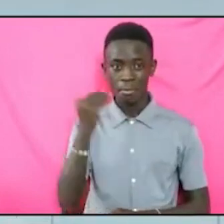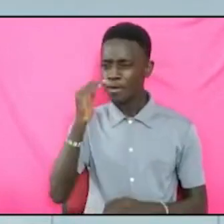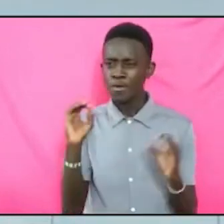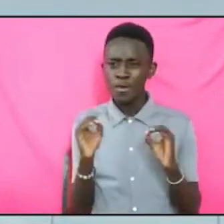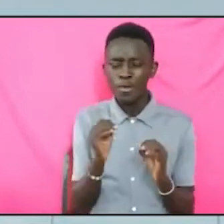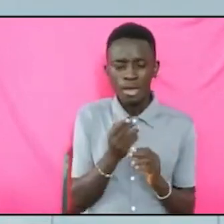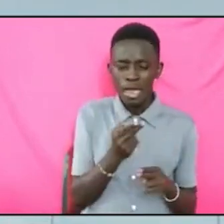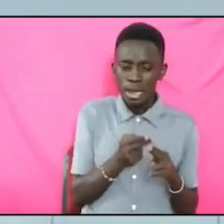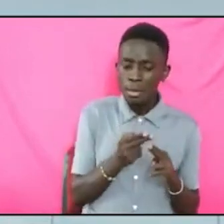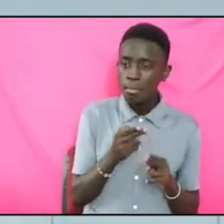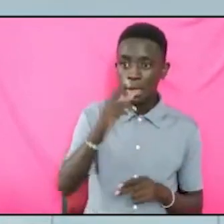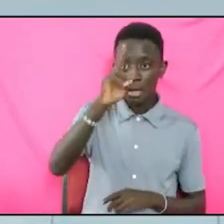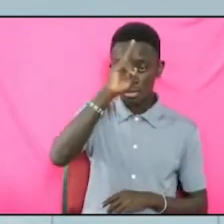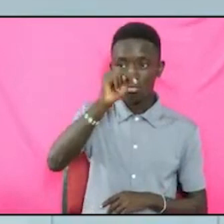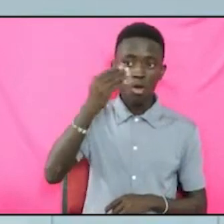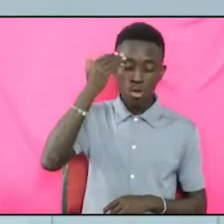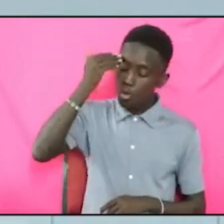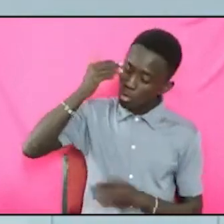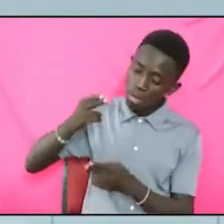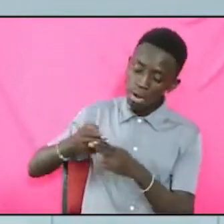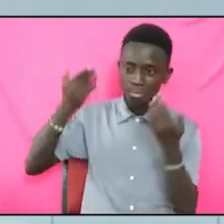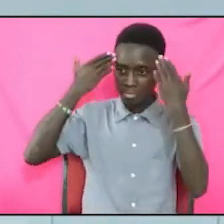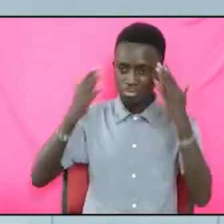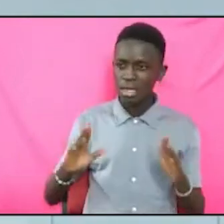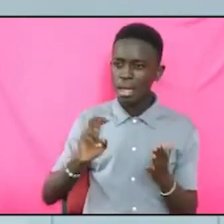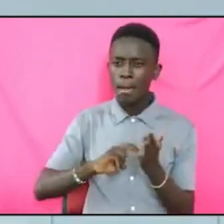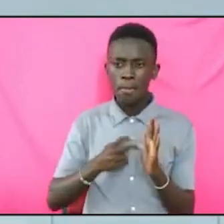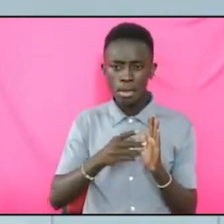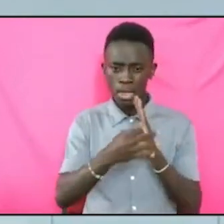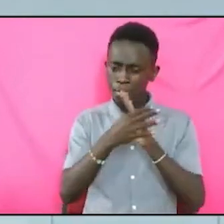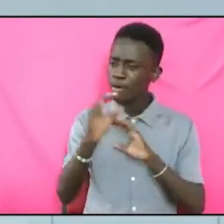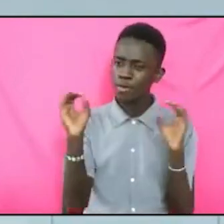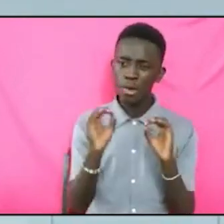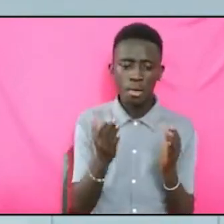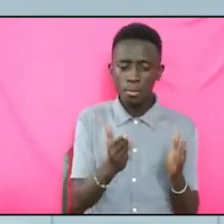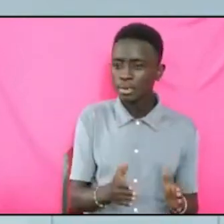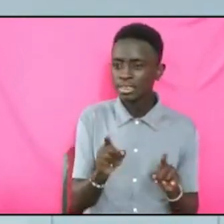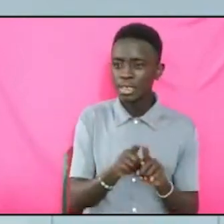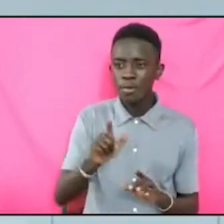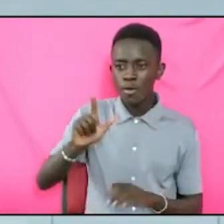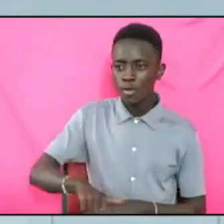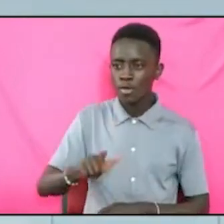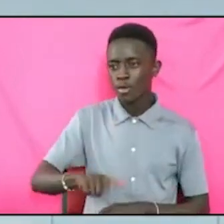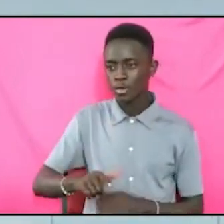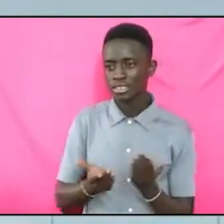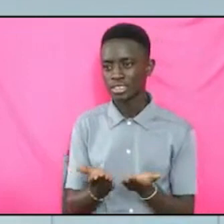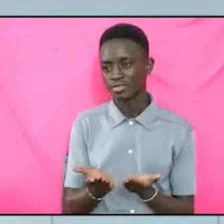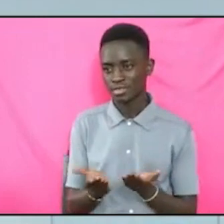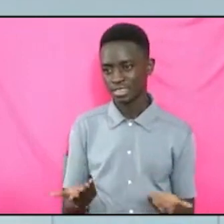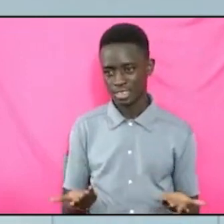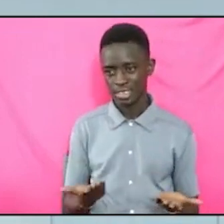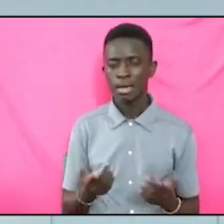name. She had no popularity. She was a mere servant girl. But she knew the Lord, the God of